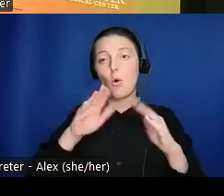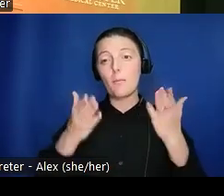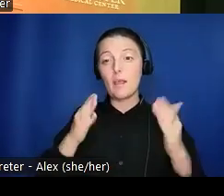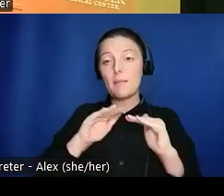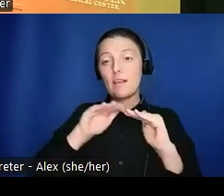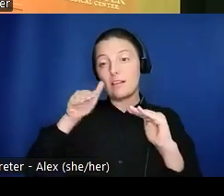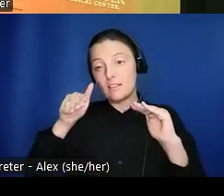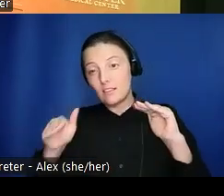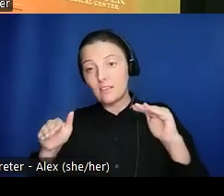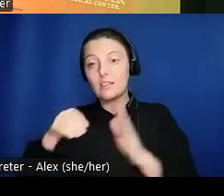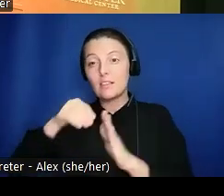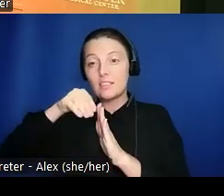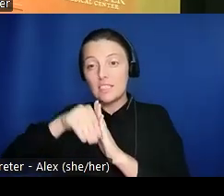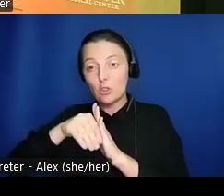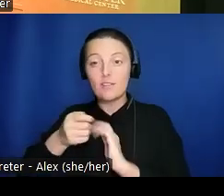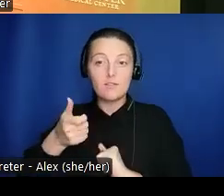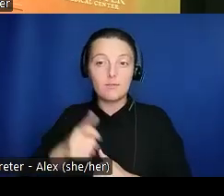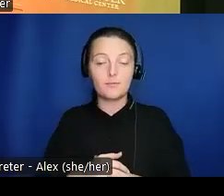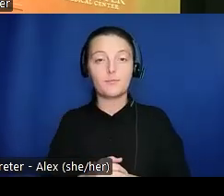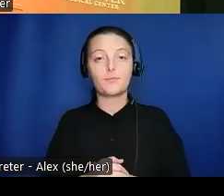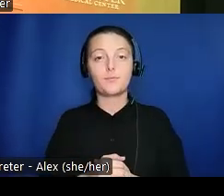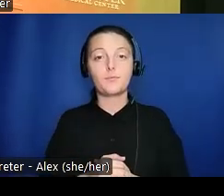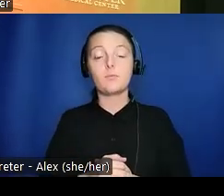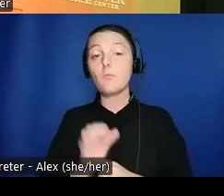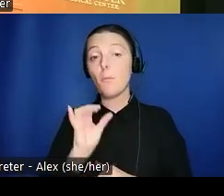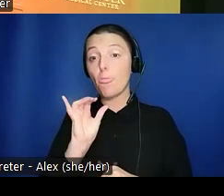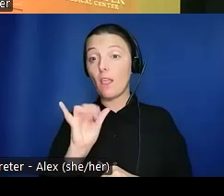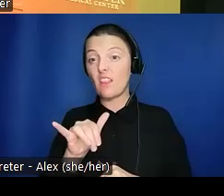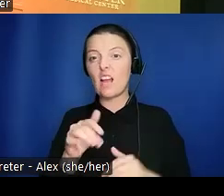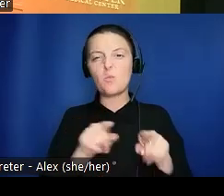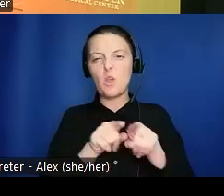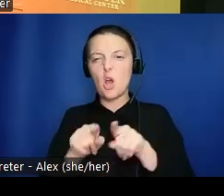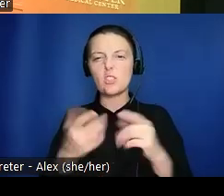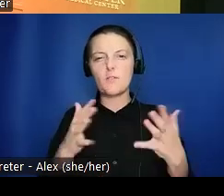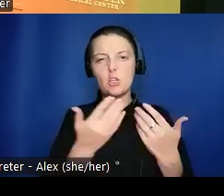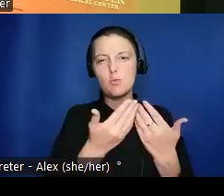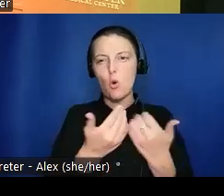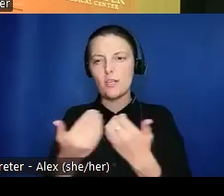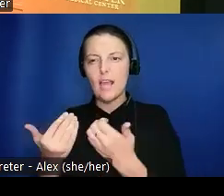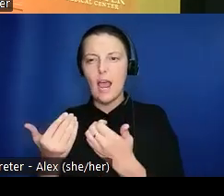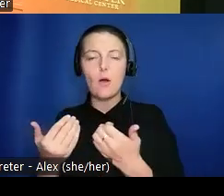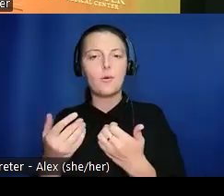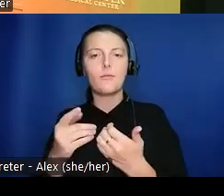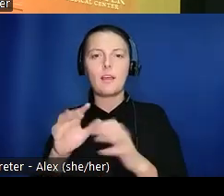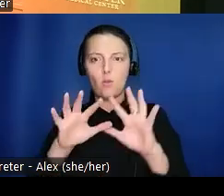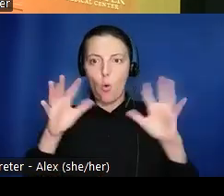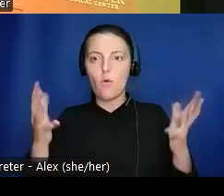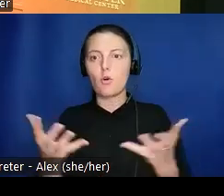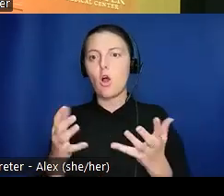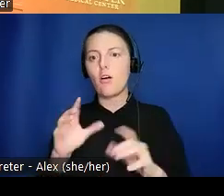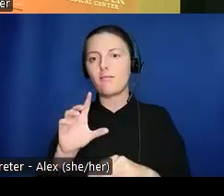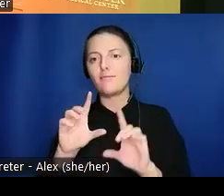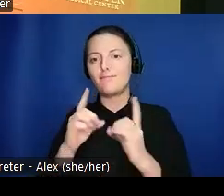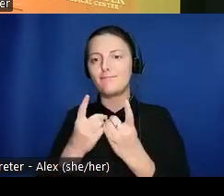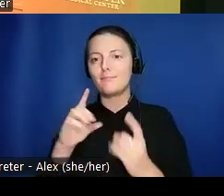And that's something that we also broke it down by the overall division as well.